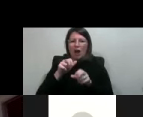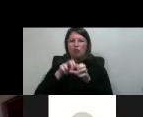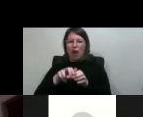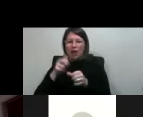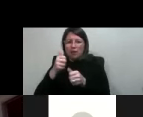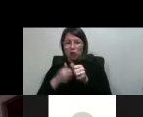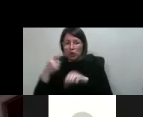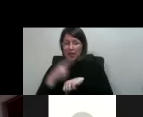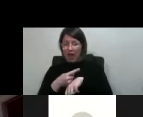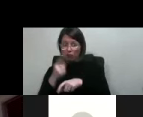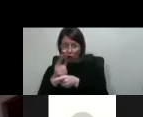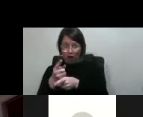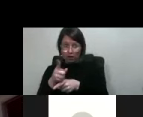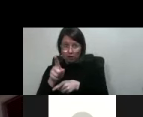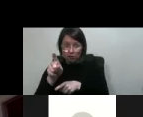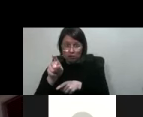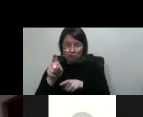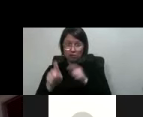right?